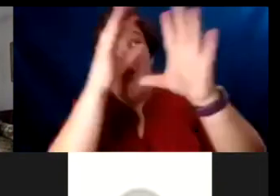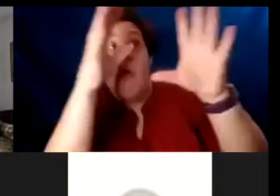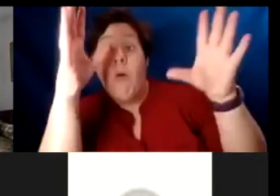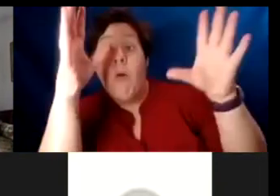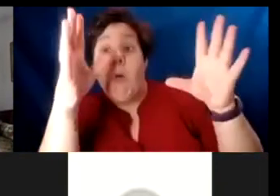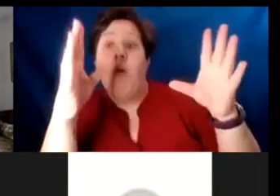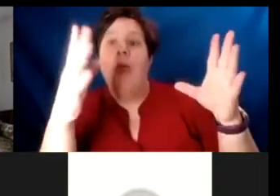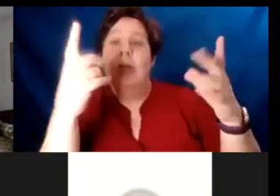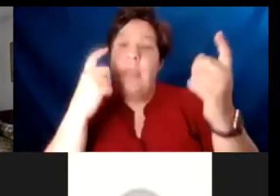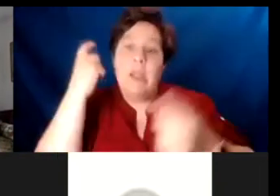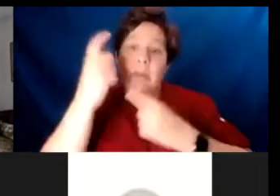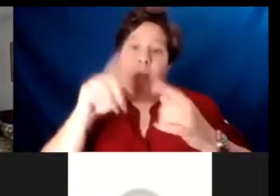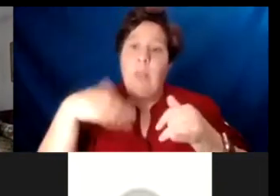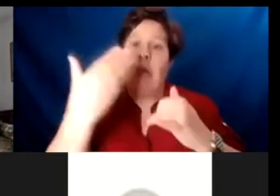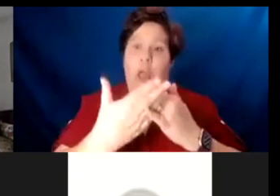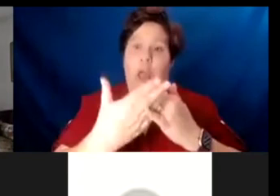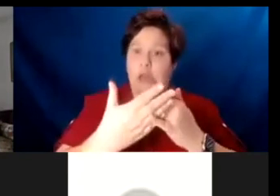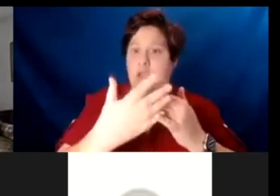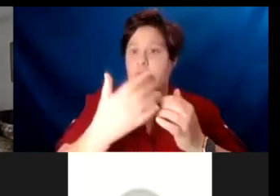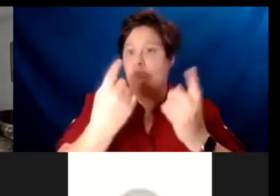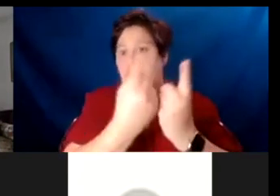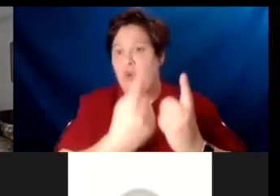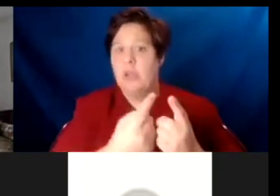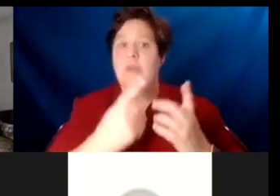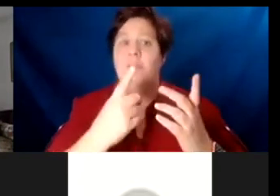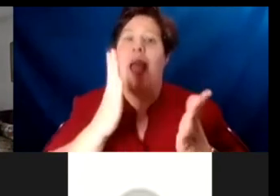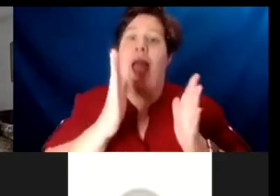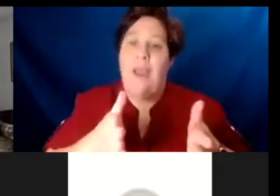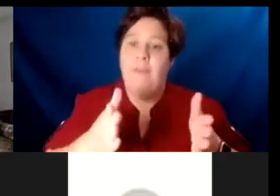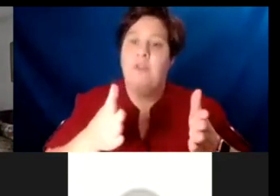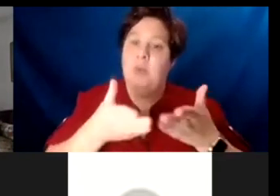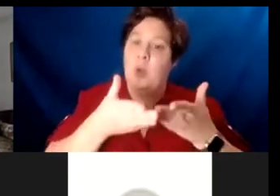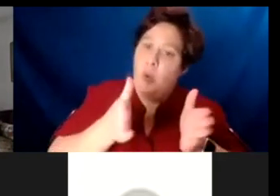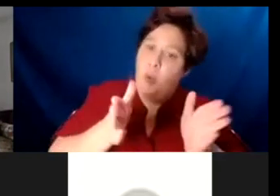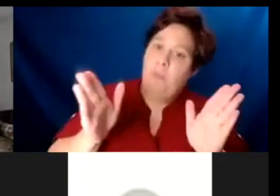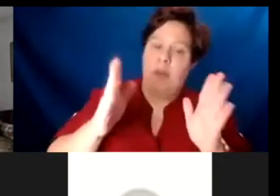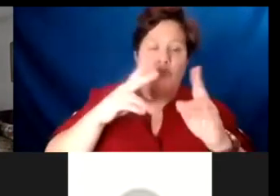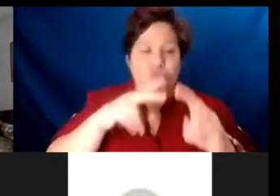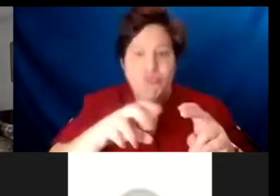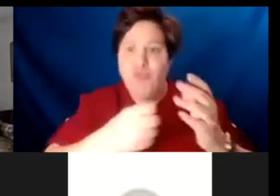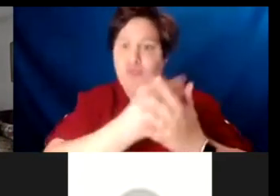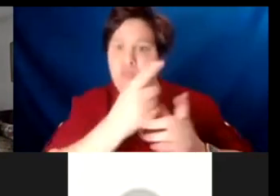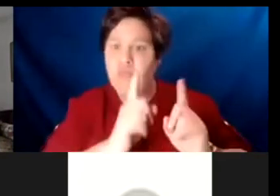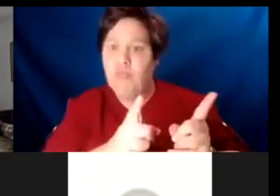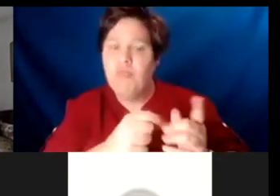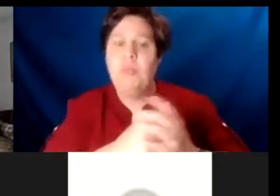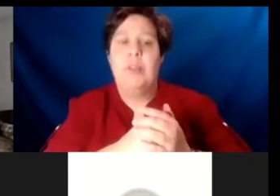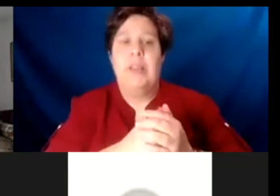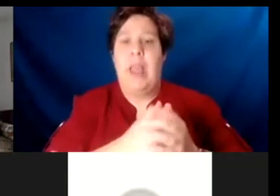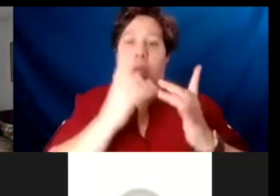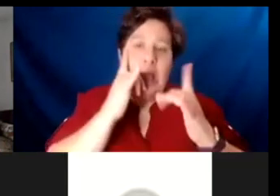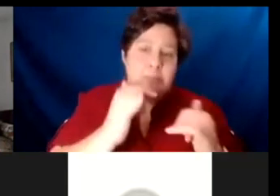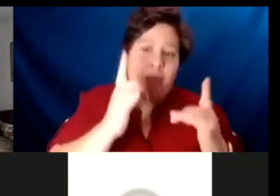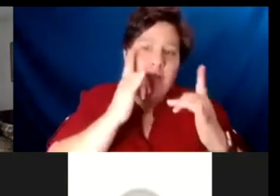some thinking on some sort of, but it has to be open and really experimental